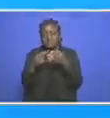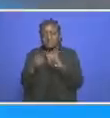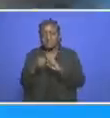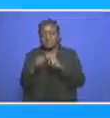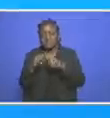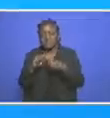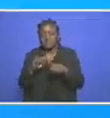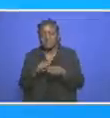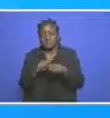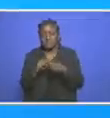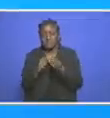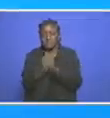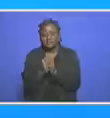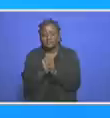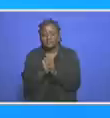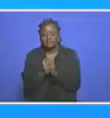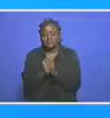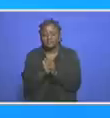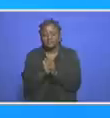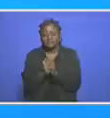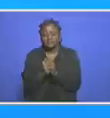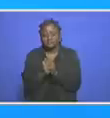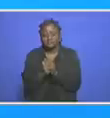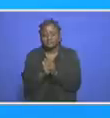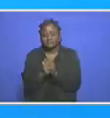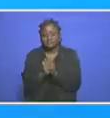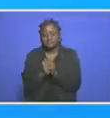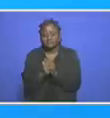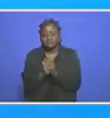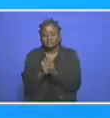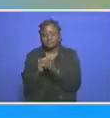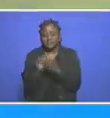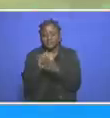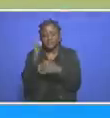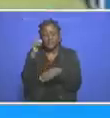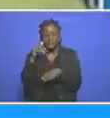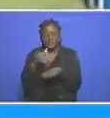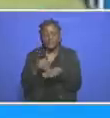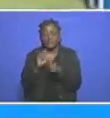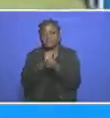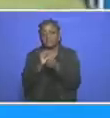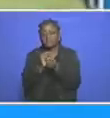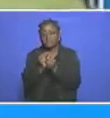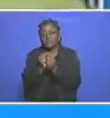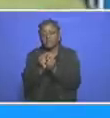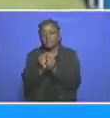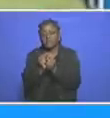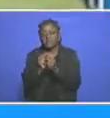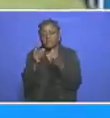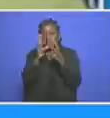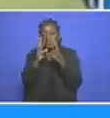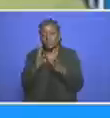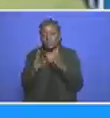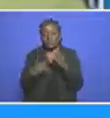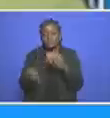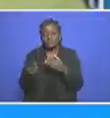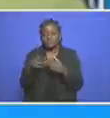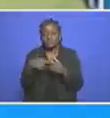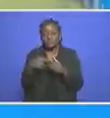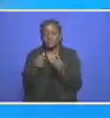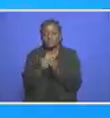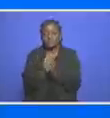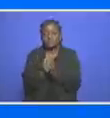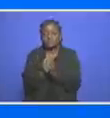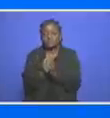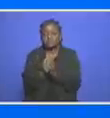and resulted in a Colts first down. And that's my look at sports on this Sunday. A check on weather when we return.